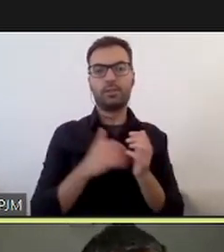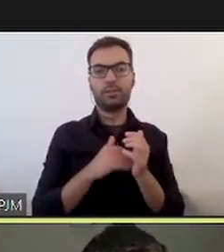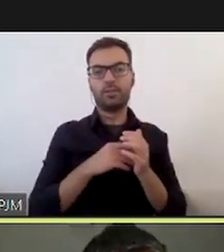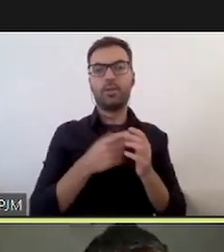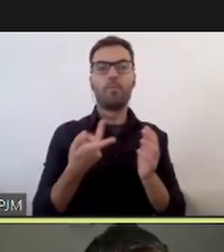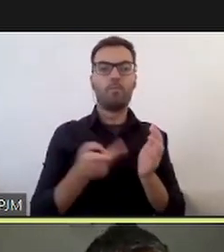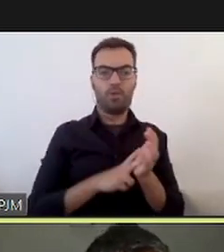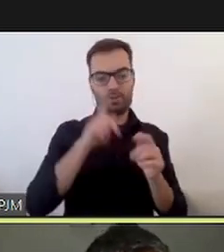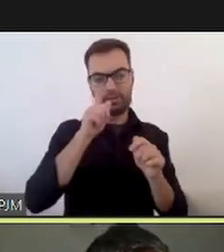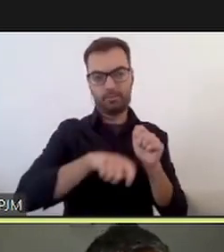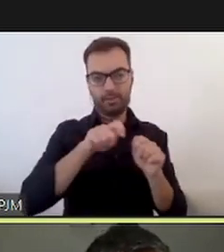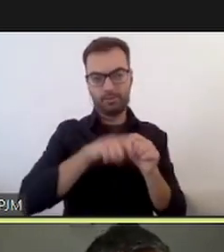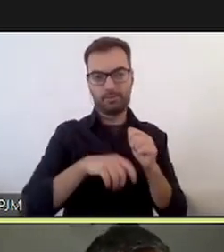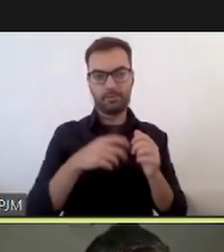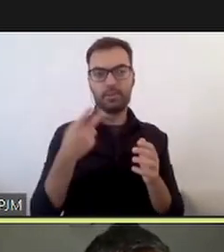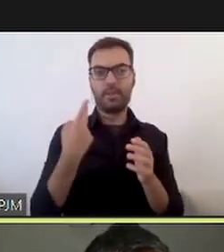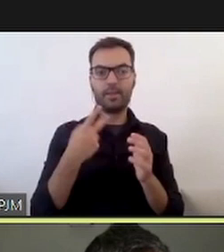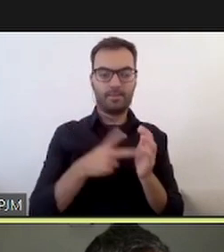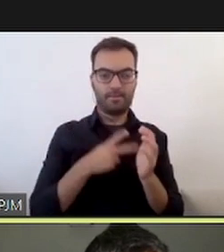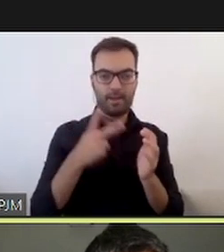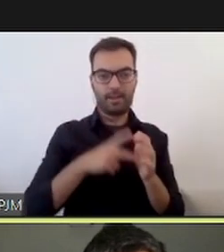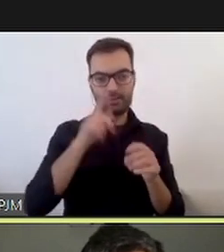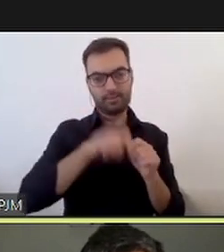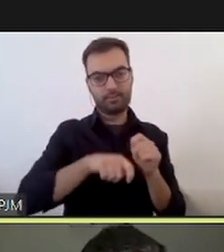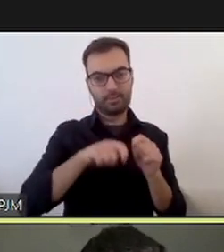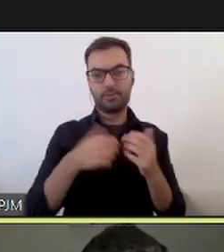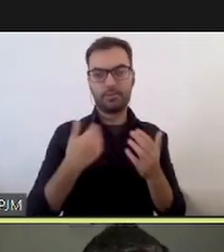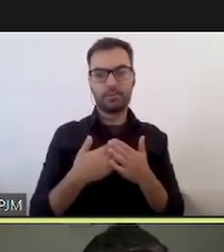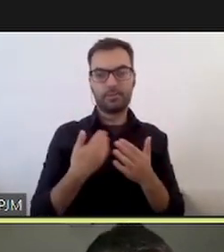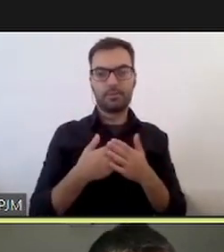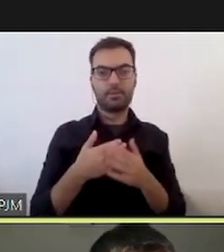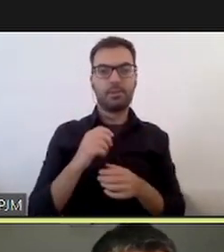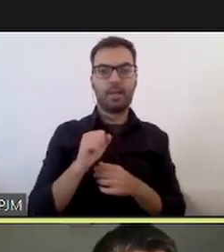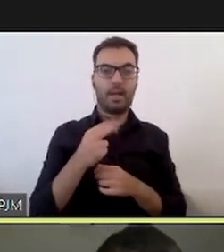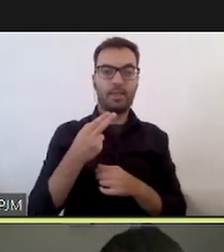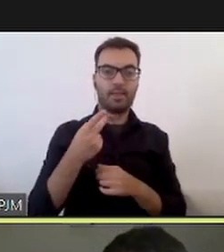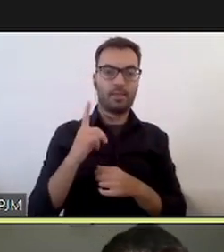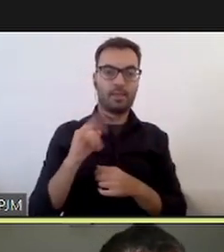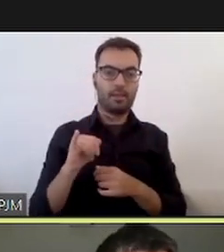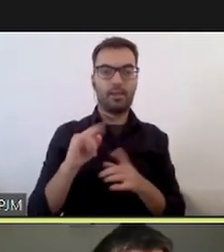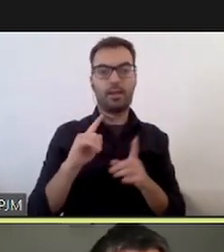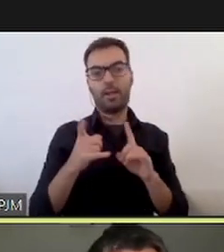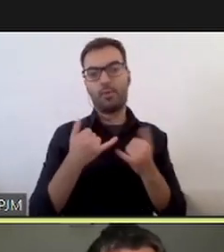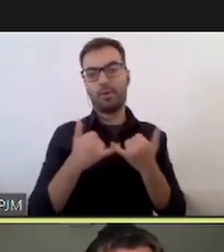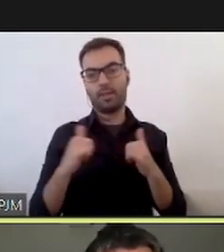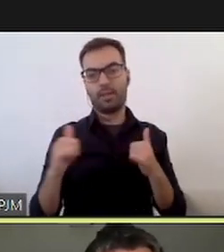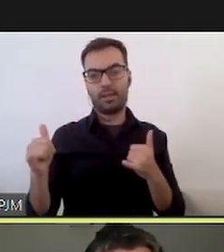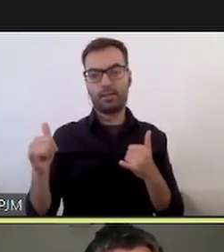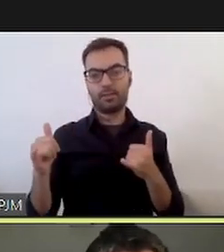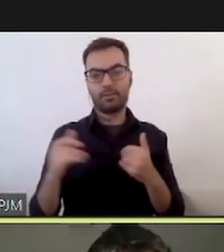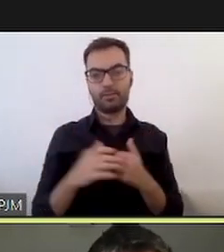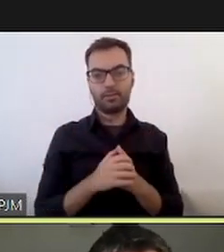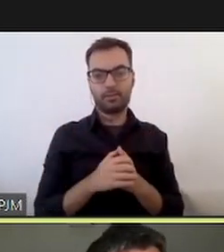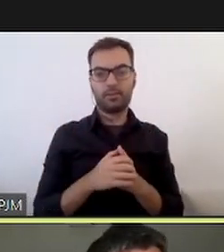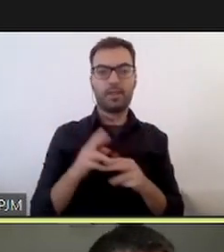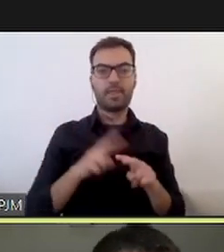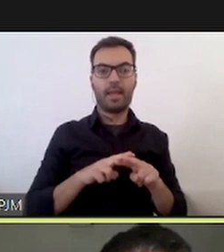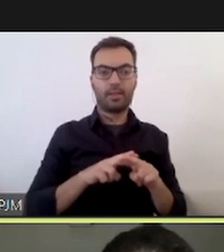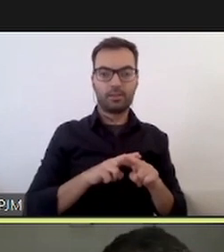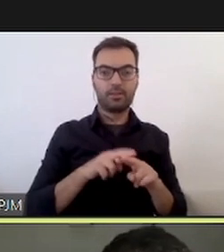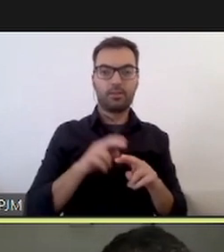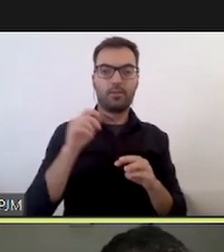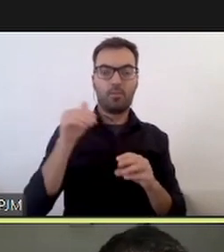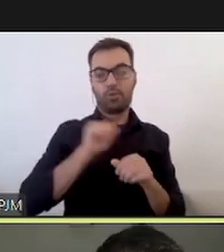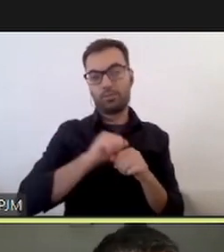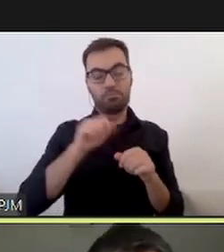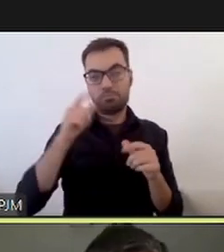check because we can see Andy or the other tools might be